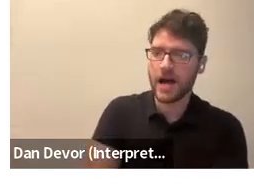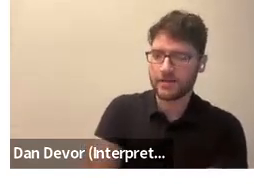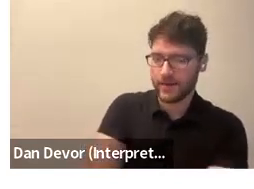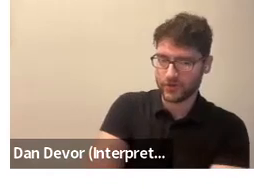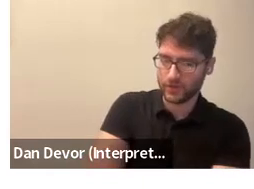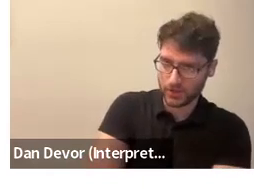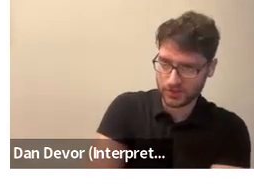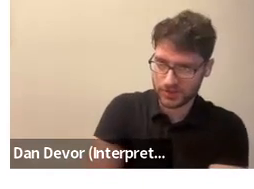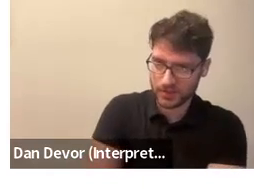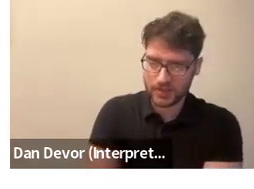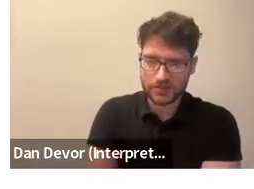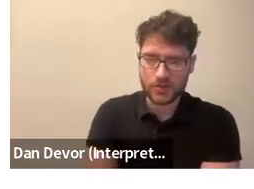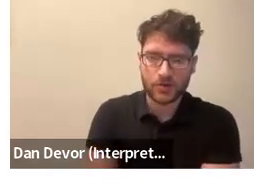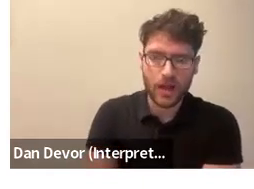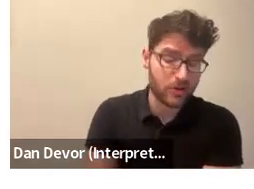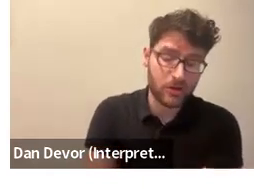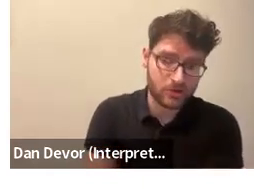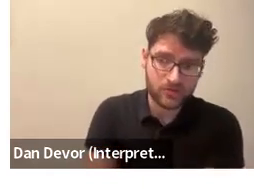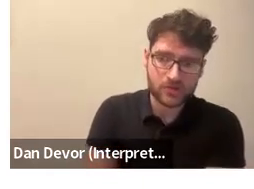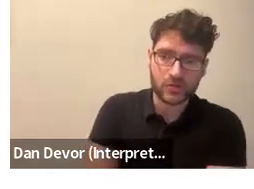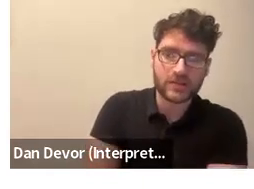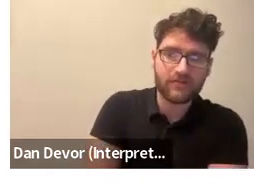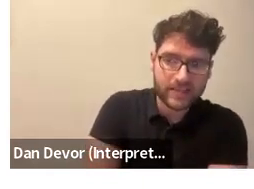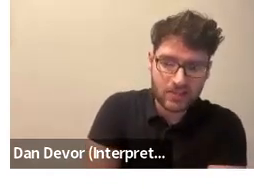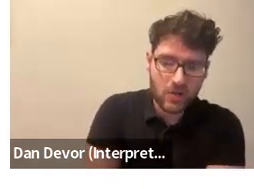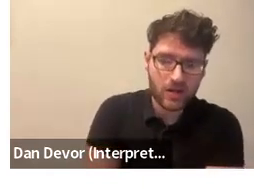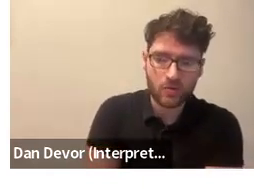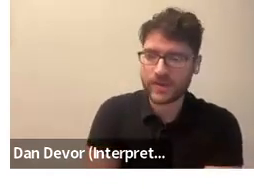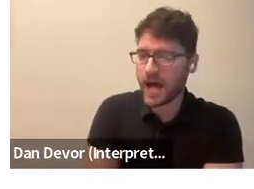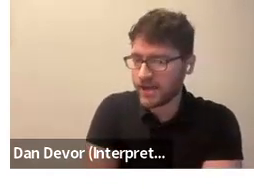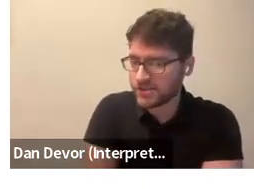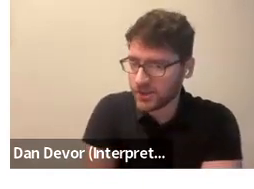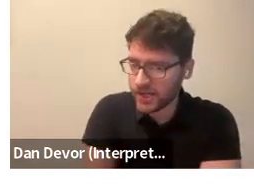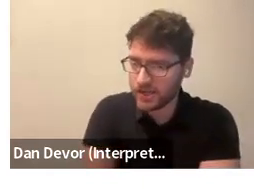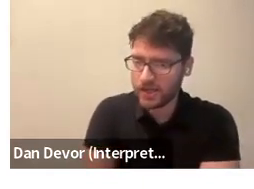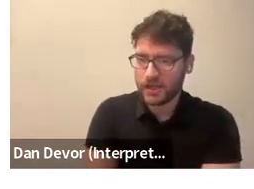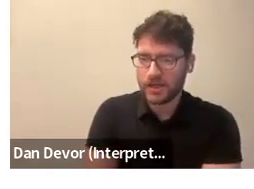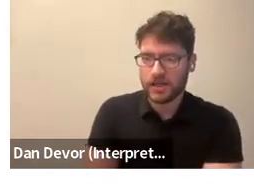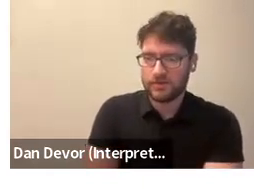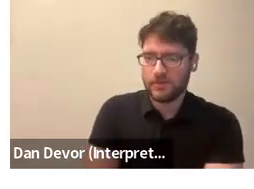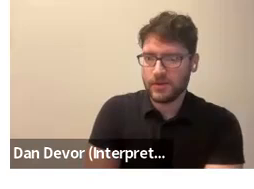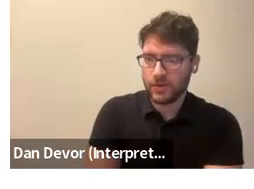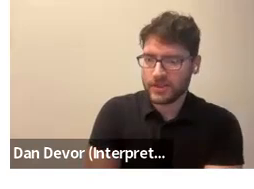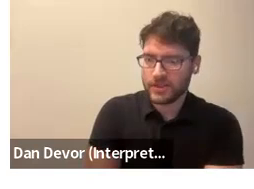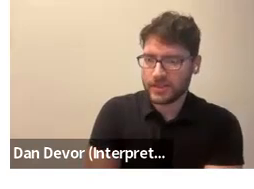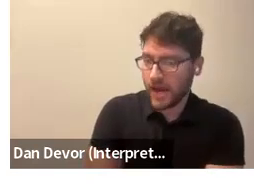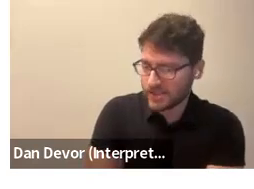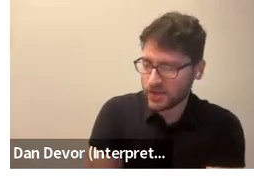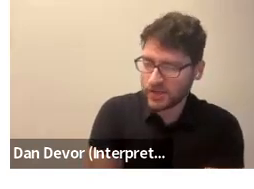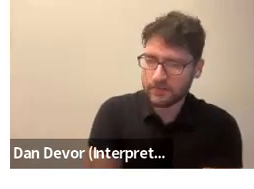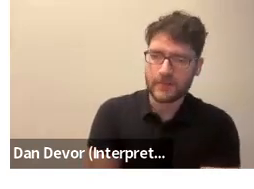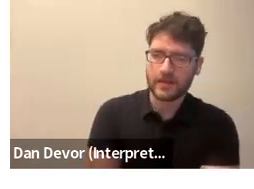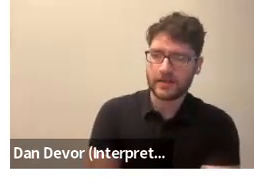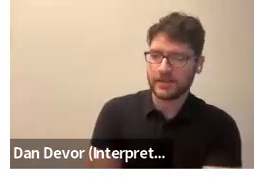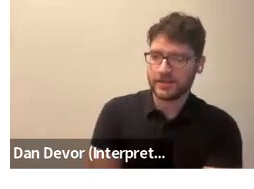and non-manual markers. So non-manual markers refers to what the face is doing, what the eyes are doing, what the